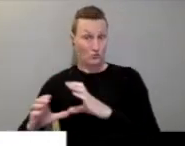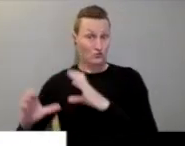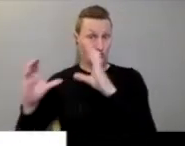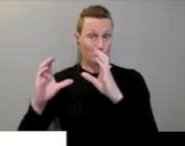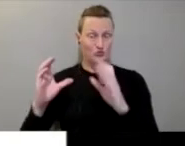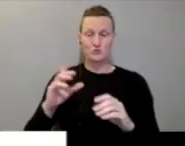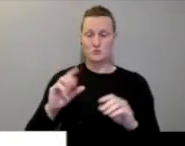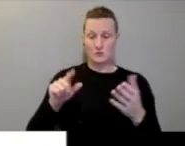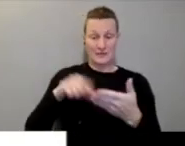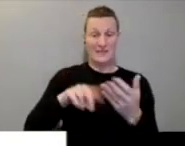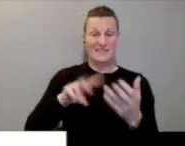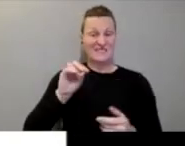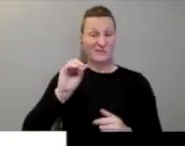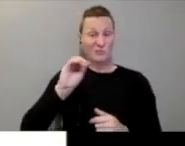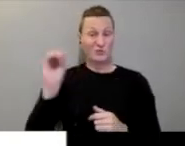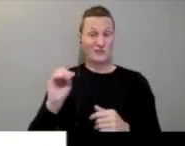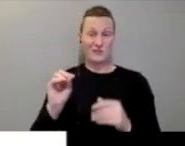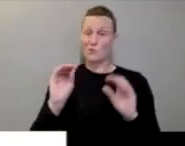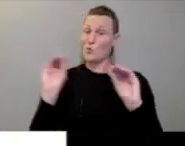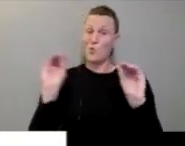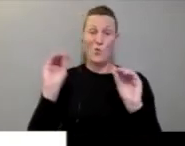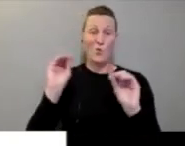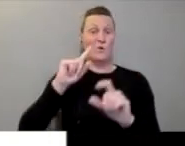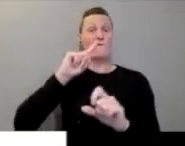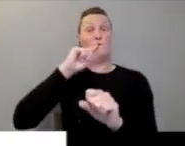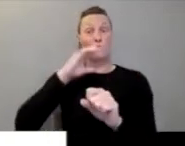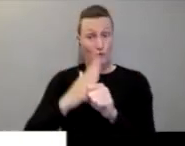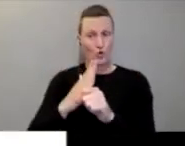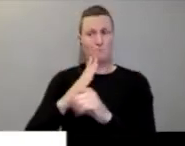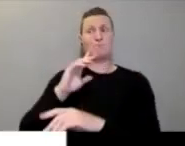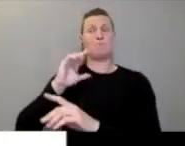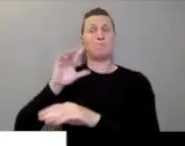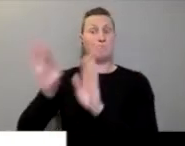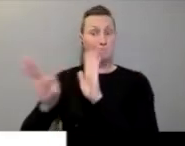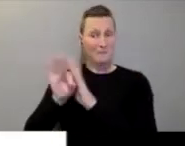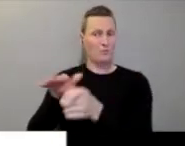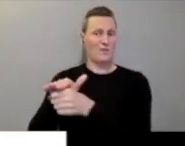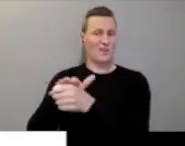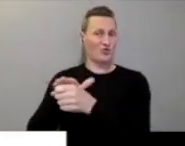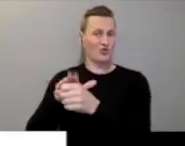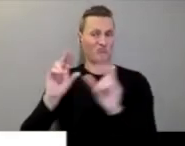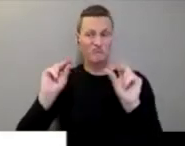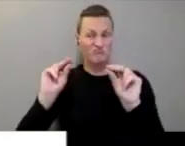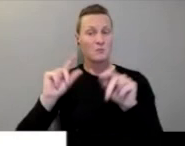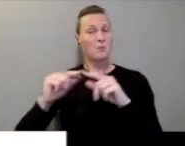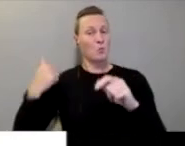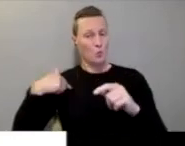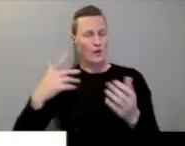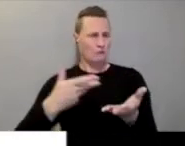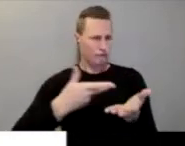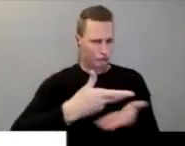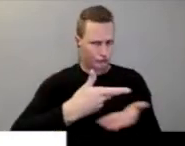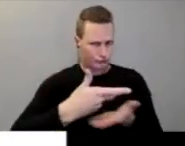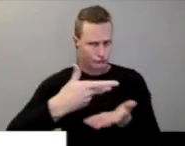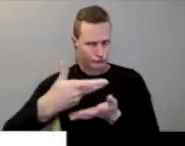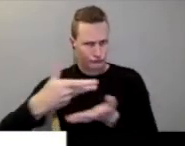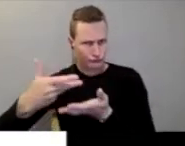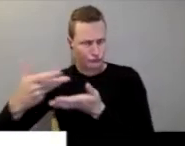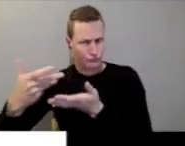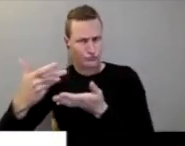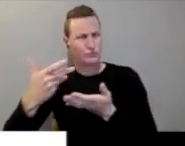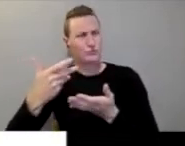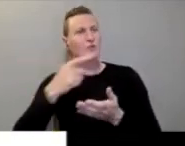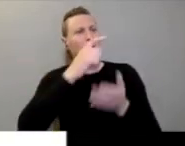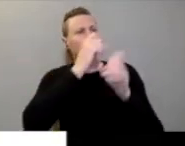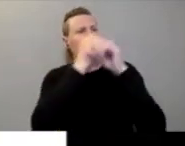we worked with those artists to site those projects, or are working, I guess I should say, are working with those artists to site those projects